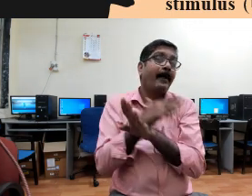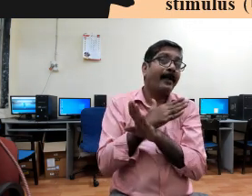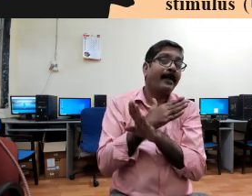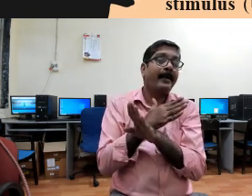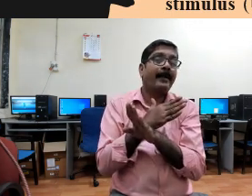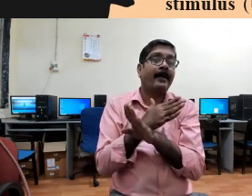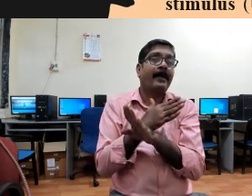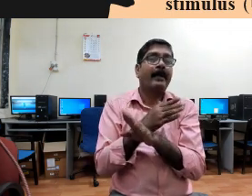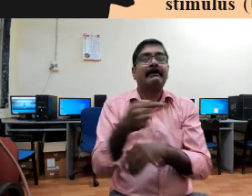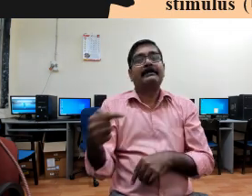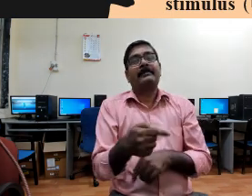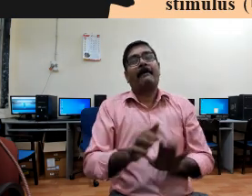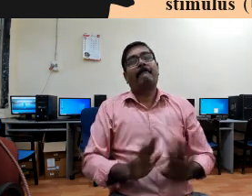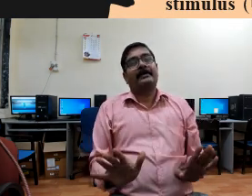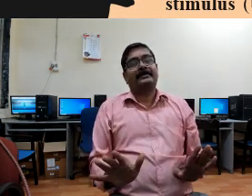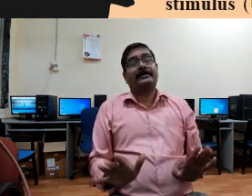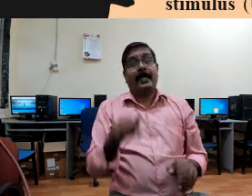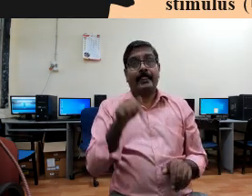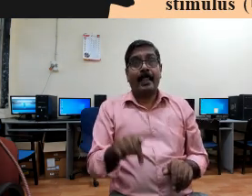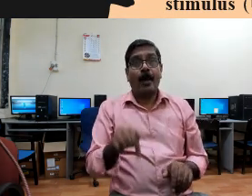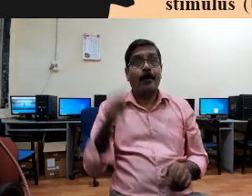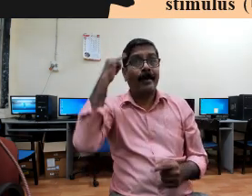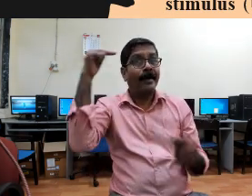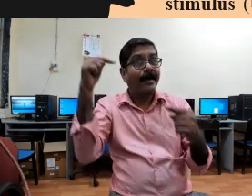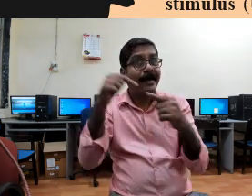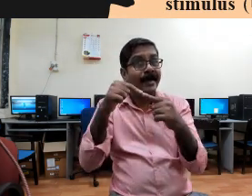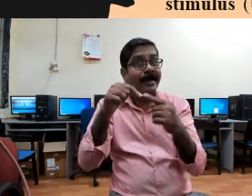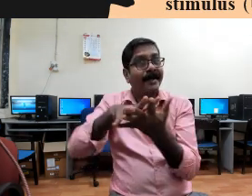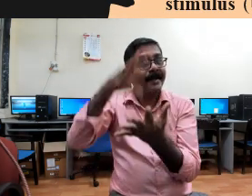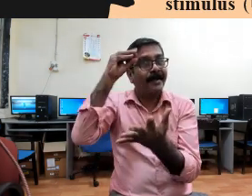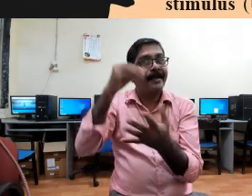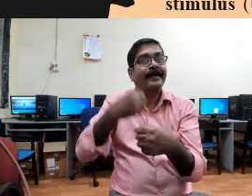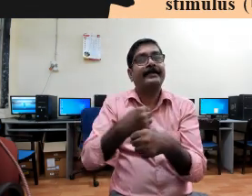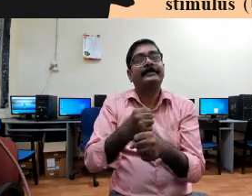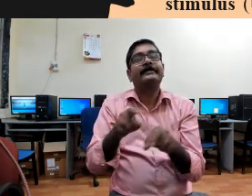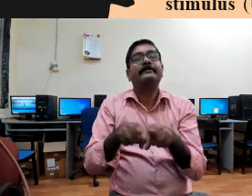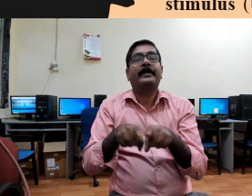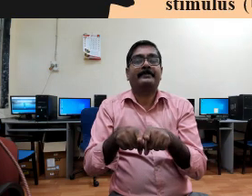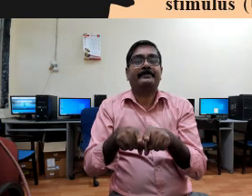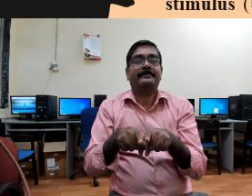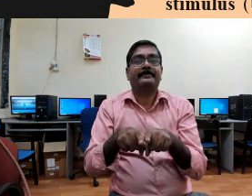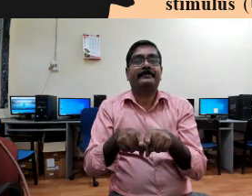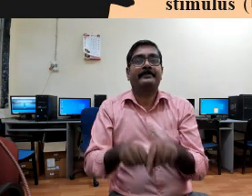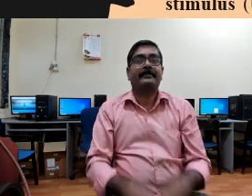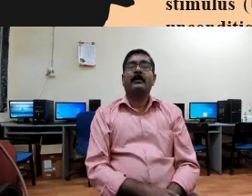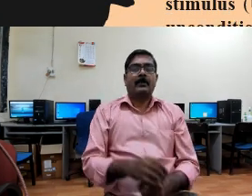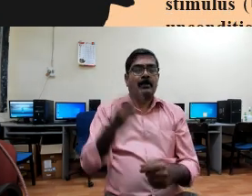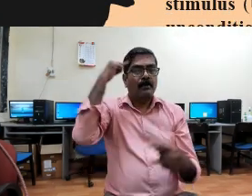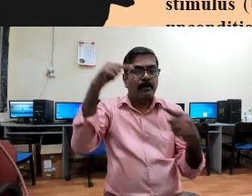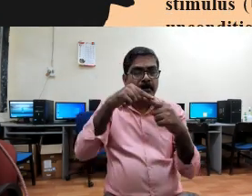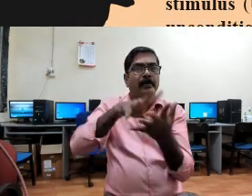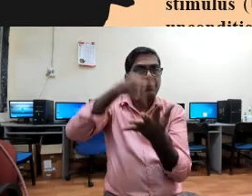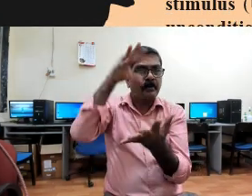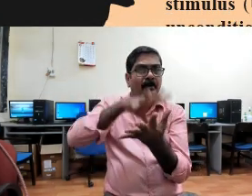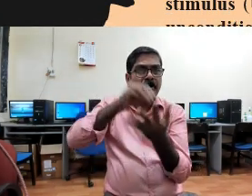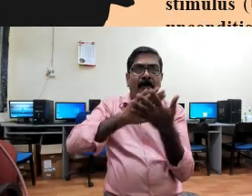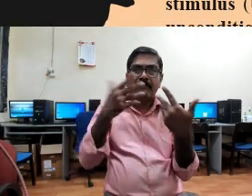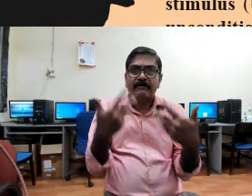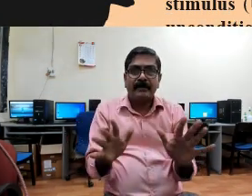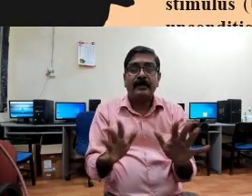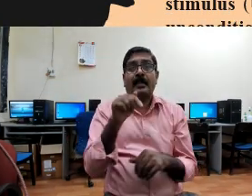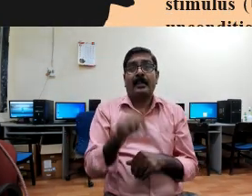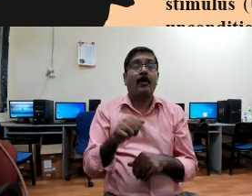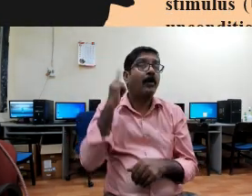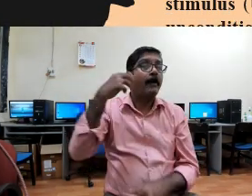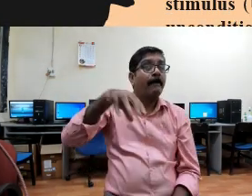the bell, has been associated with the unconditioned stimulus, that is the food, to create a new conditioned response,